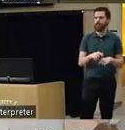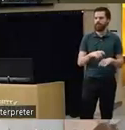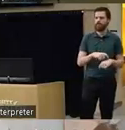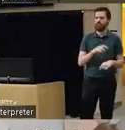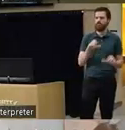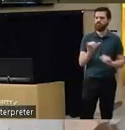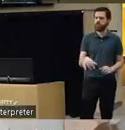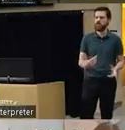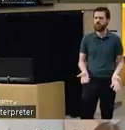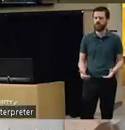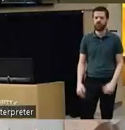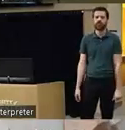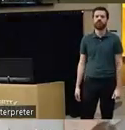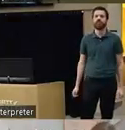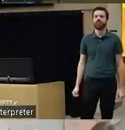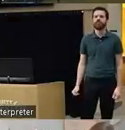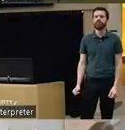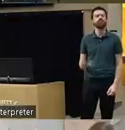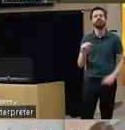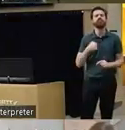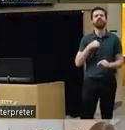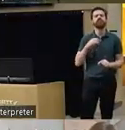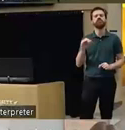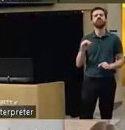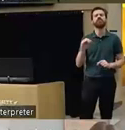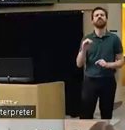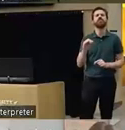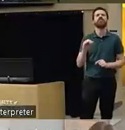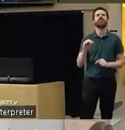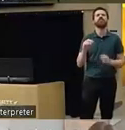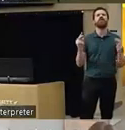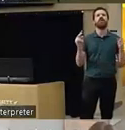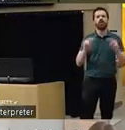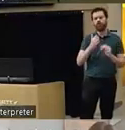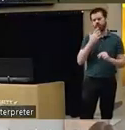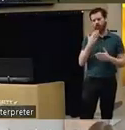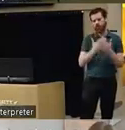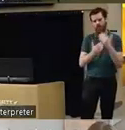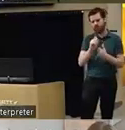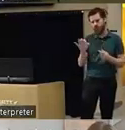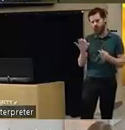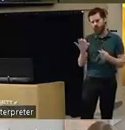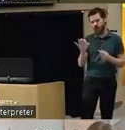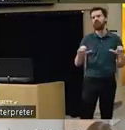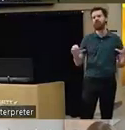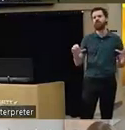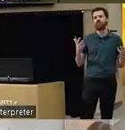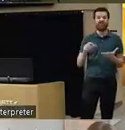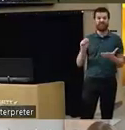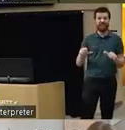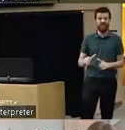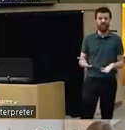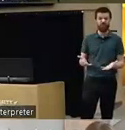But I do think that, I mean, if you look at warm handoffs and what that does. I mean, it can